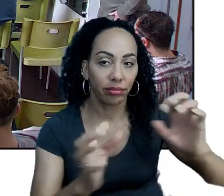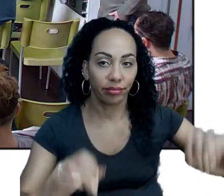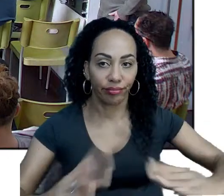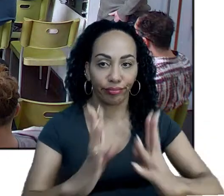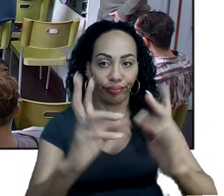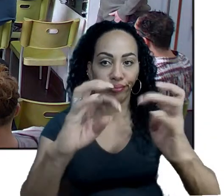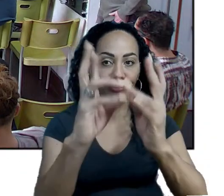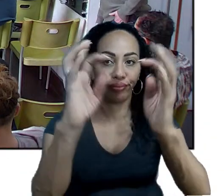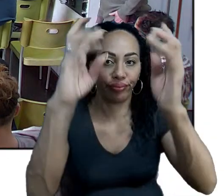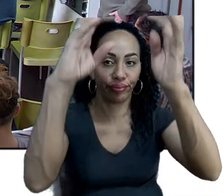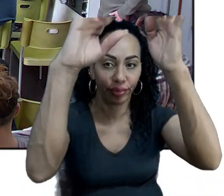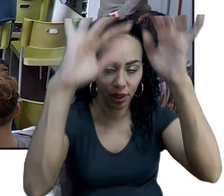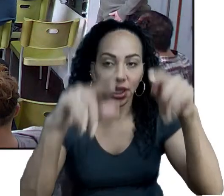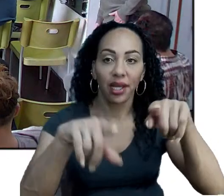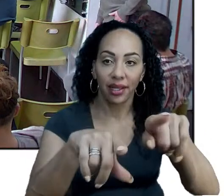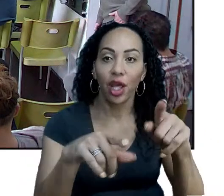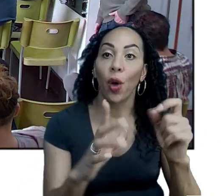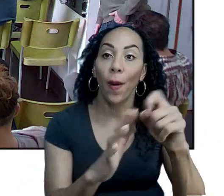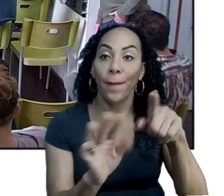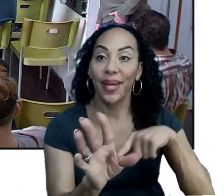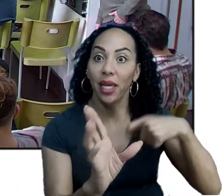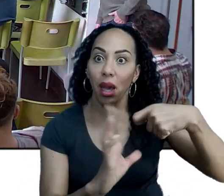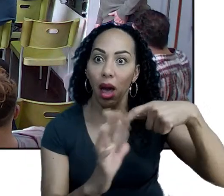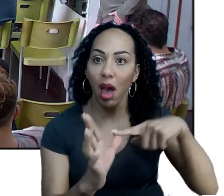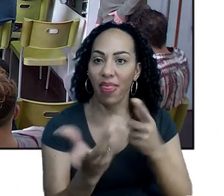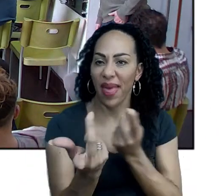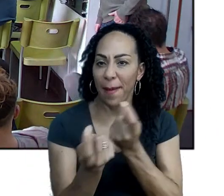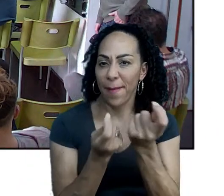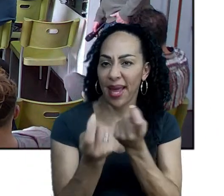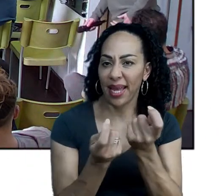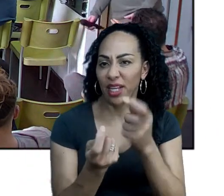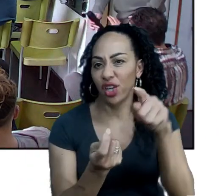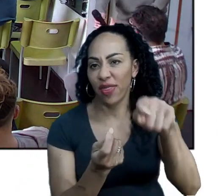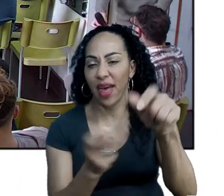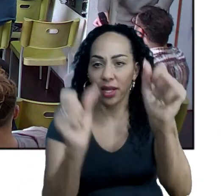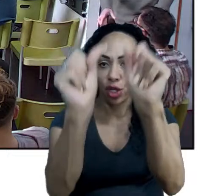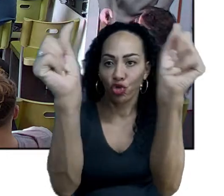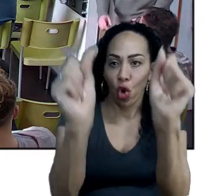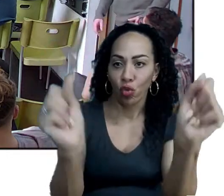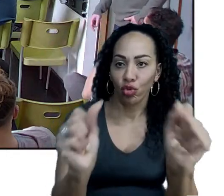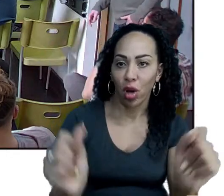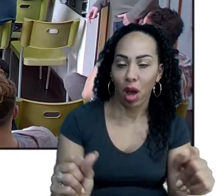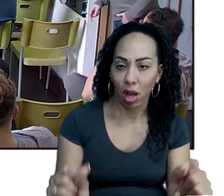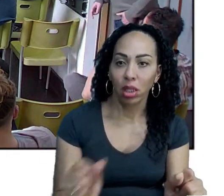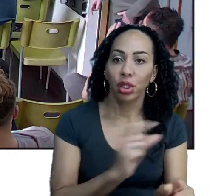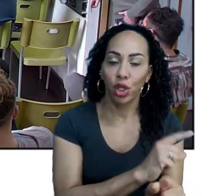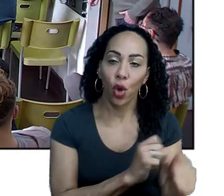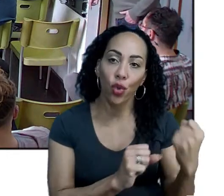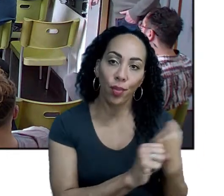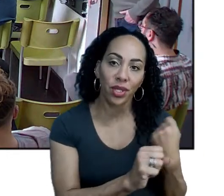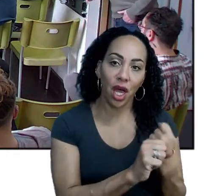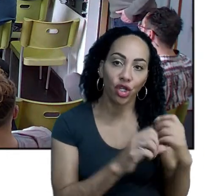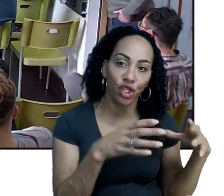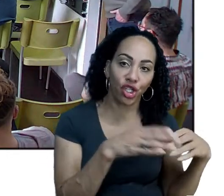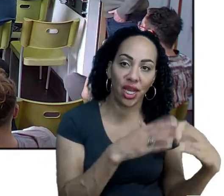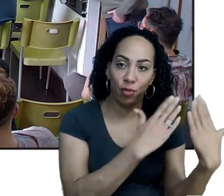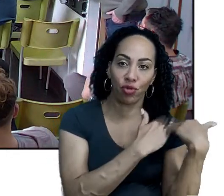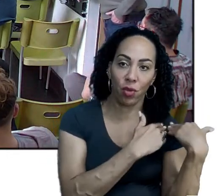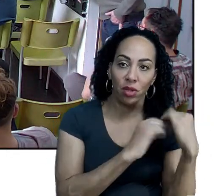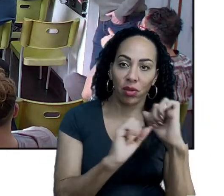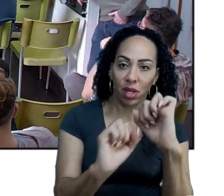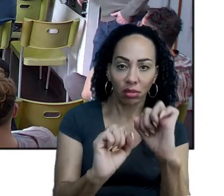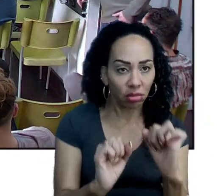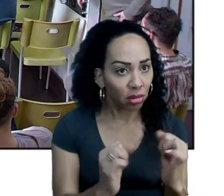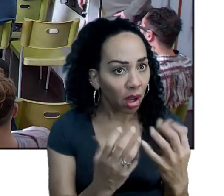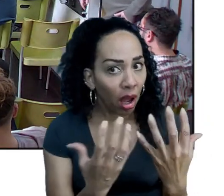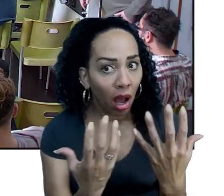Pika, so the production team sort of stay there and. Is there a website where we can trace?